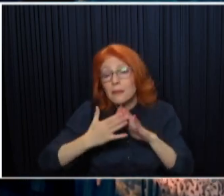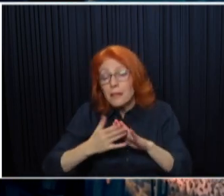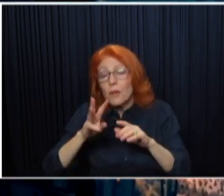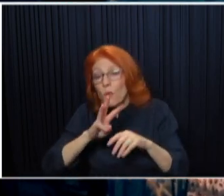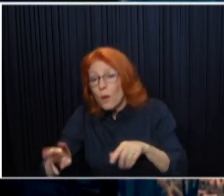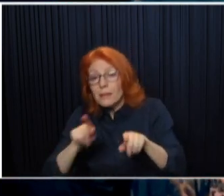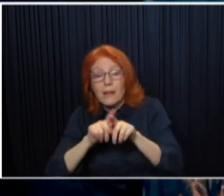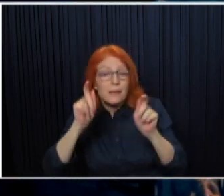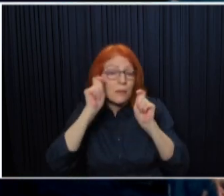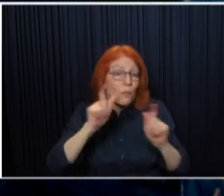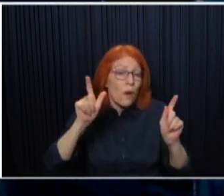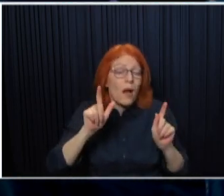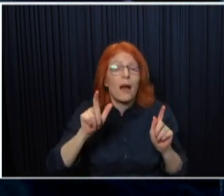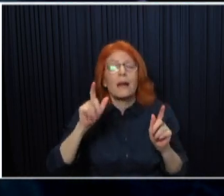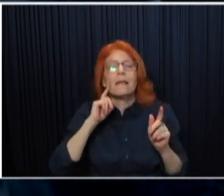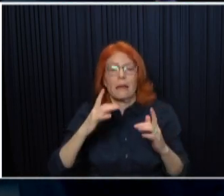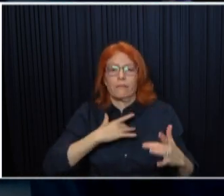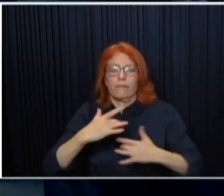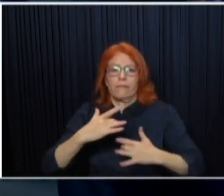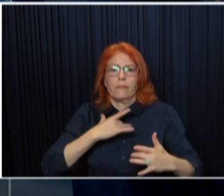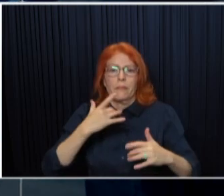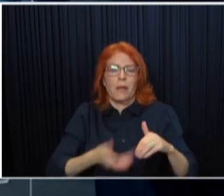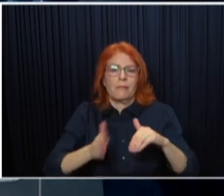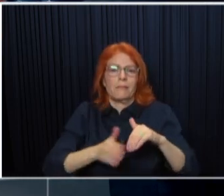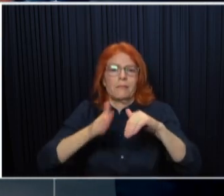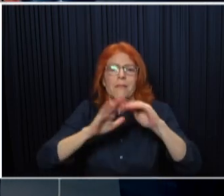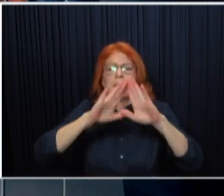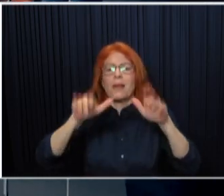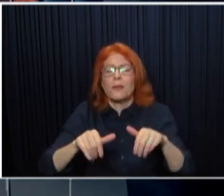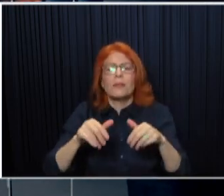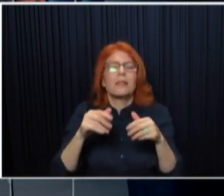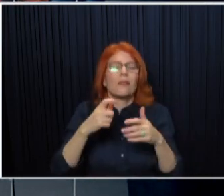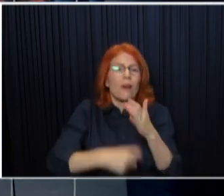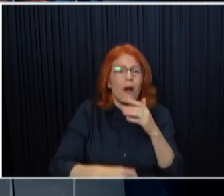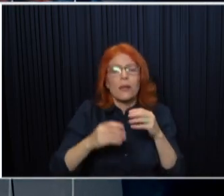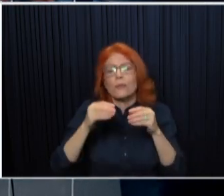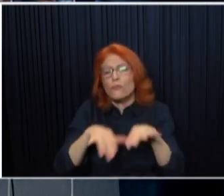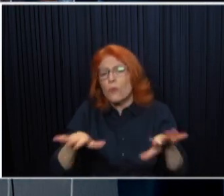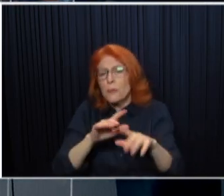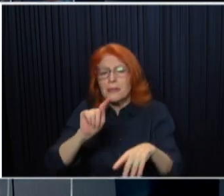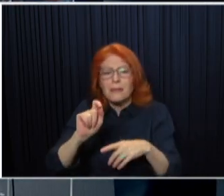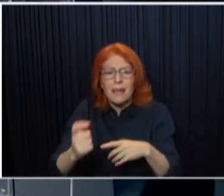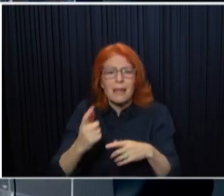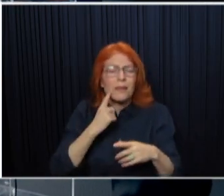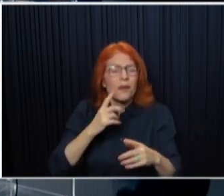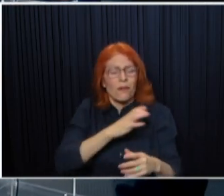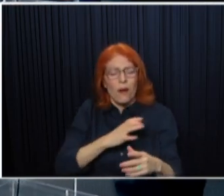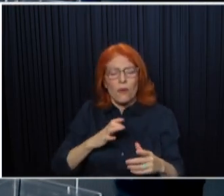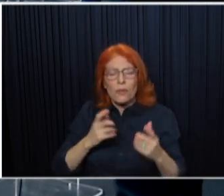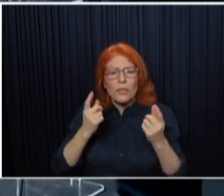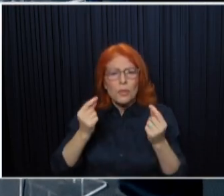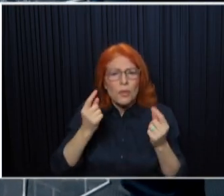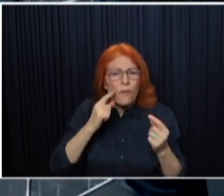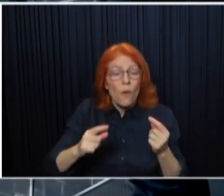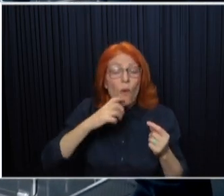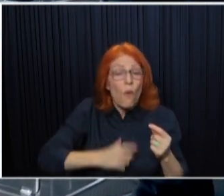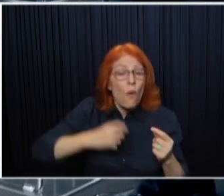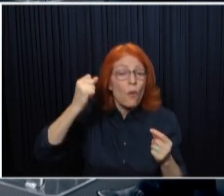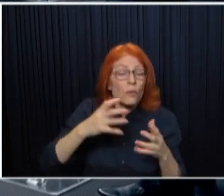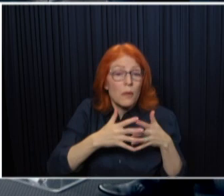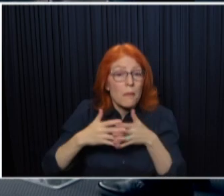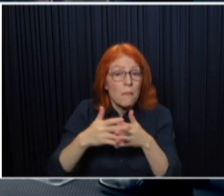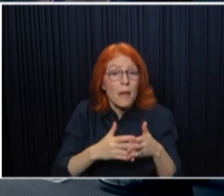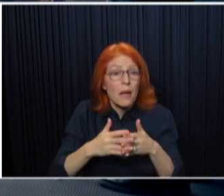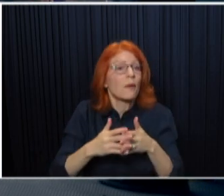and Surprise, worry about rising housing costs, property taxes. And so what should Congress do to help older